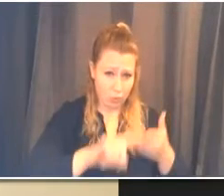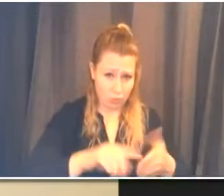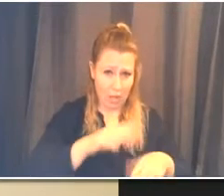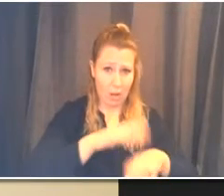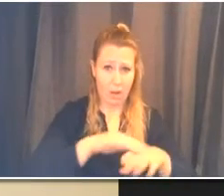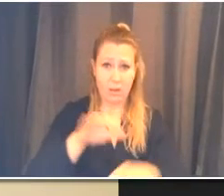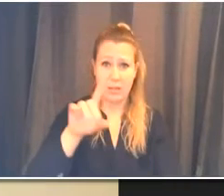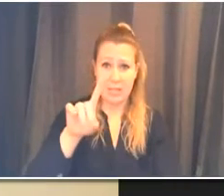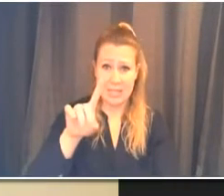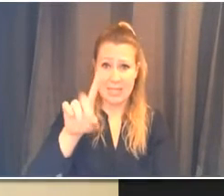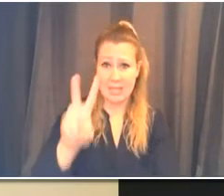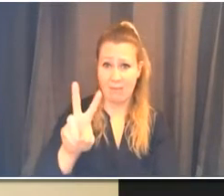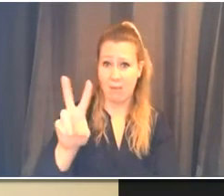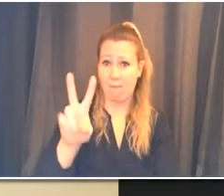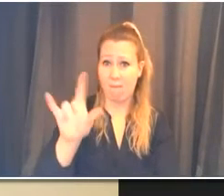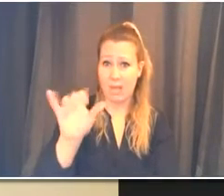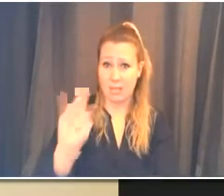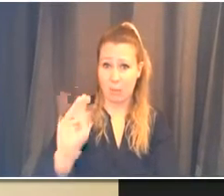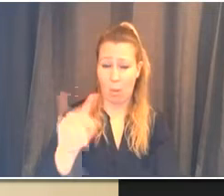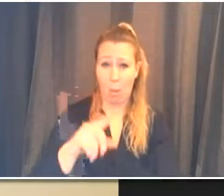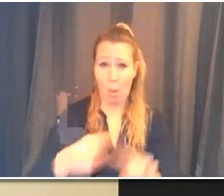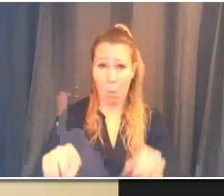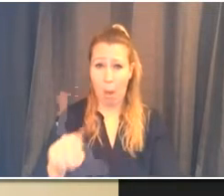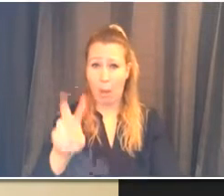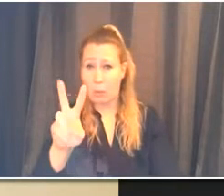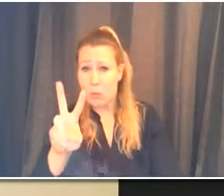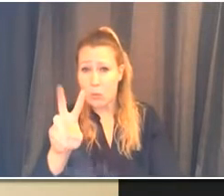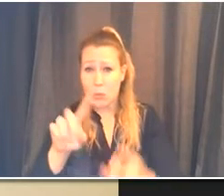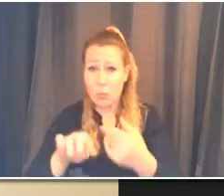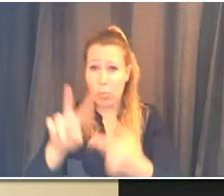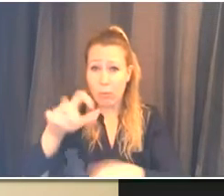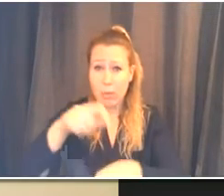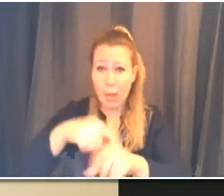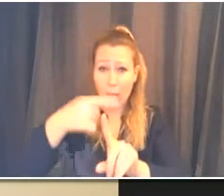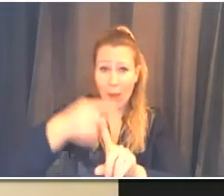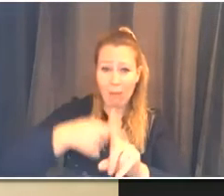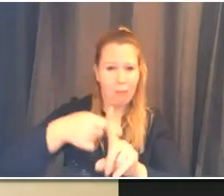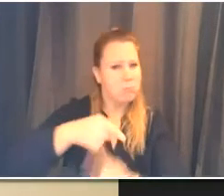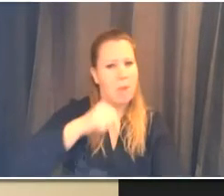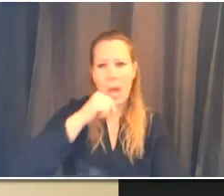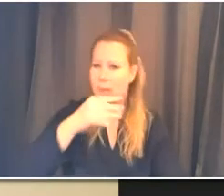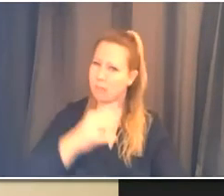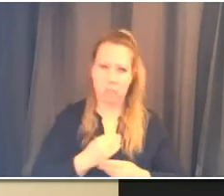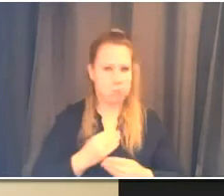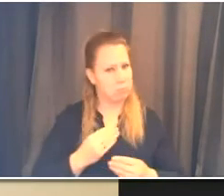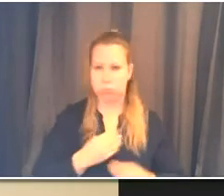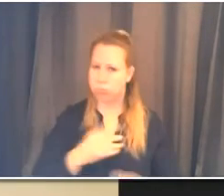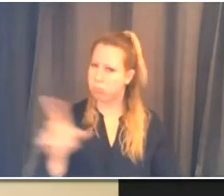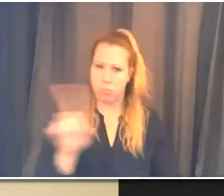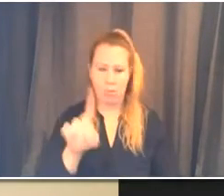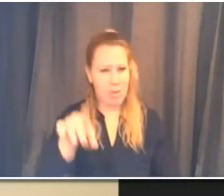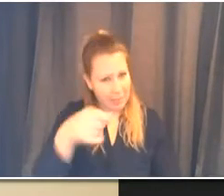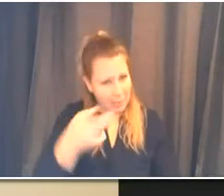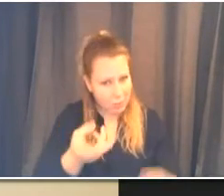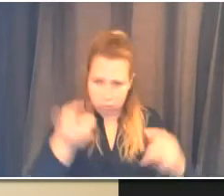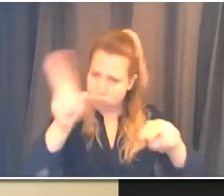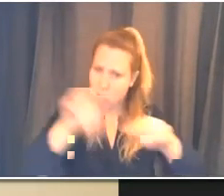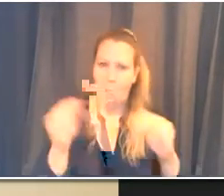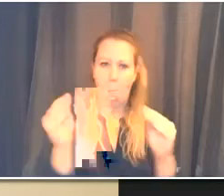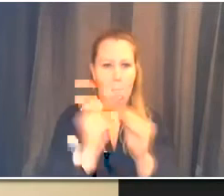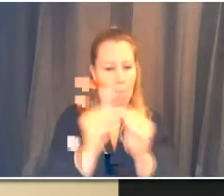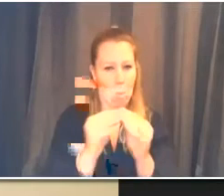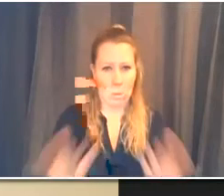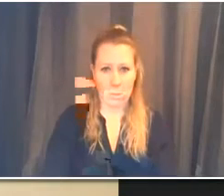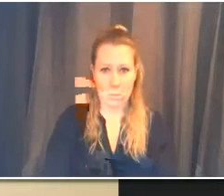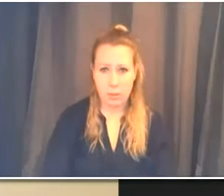at civilian uh hires so that we can ensure that people are checking up two times to three times the amount